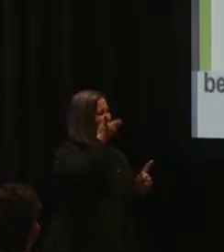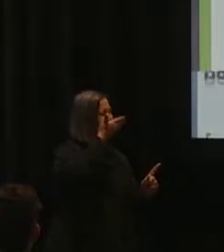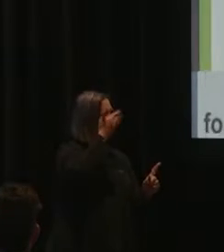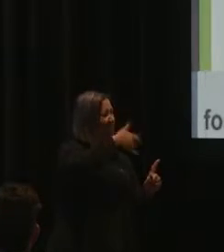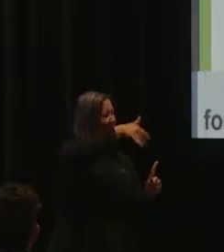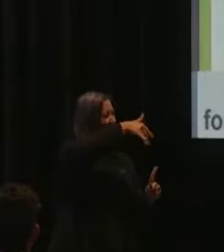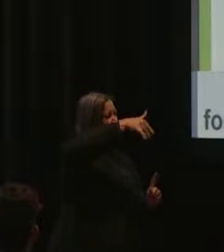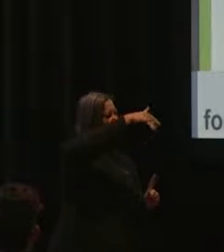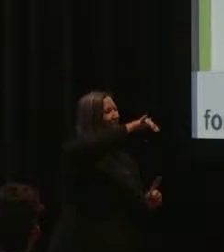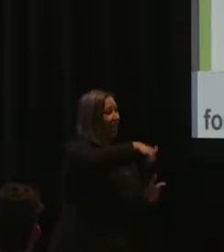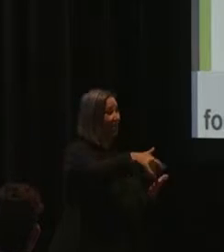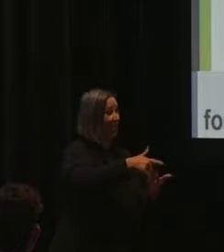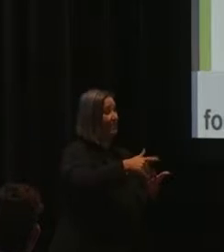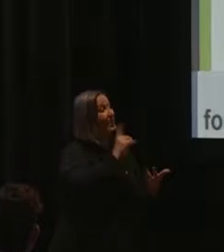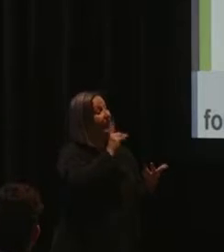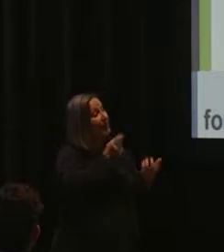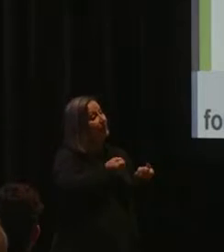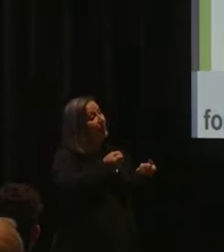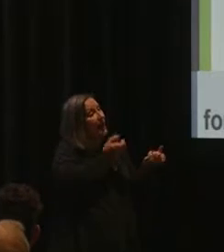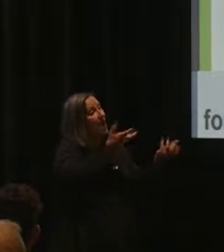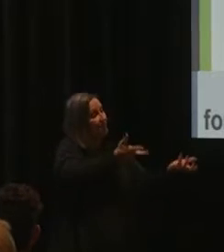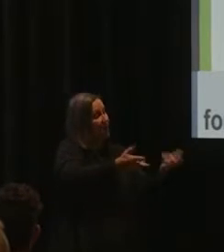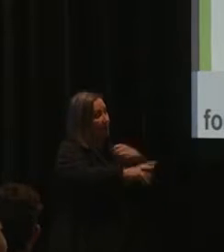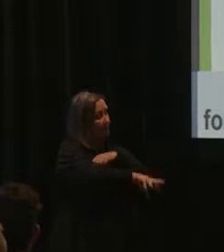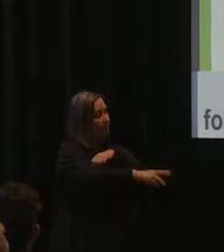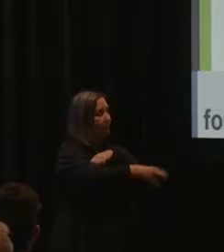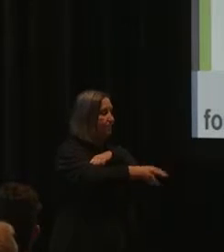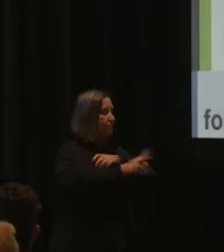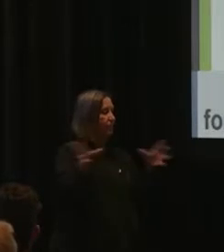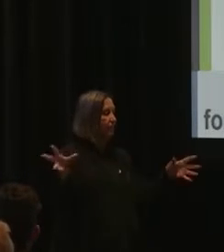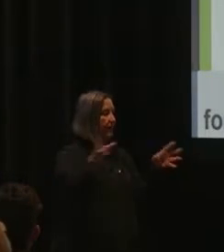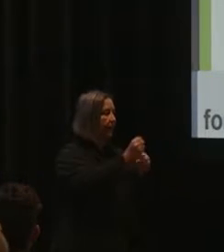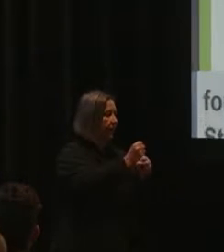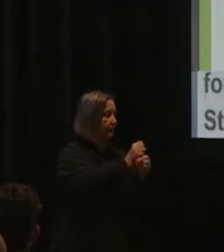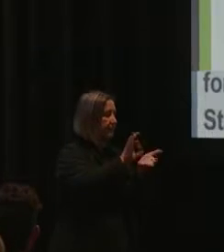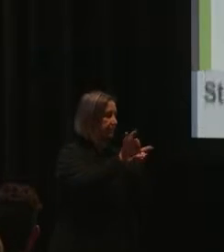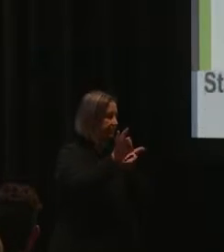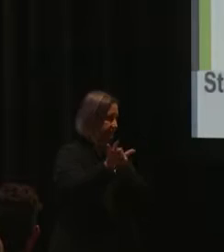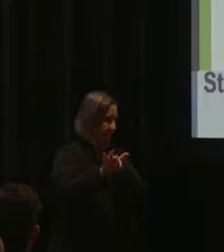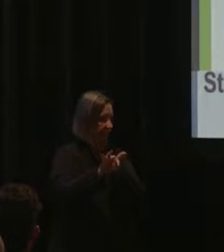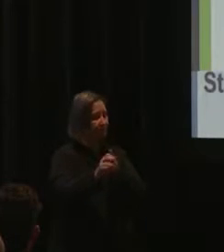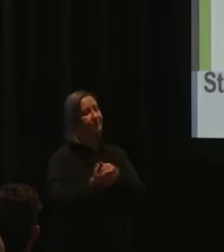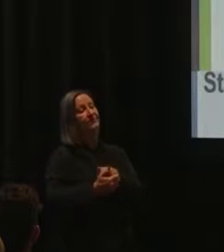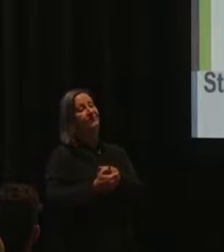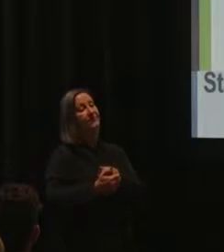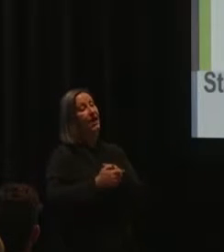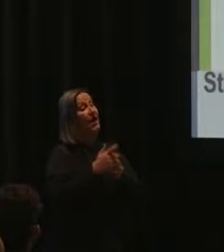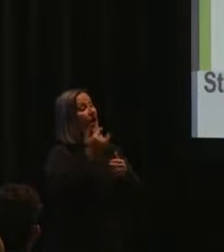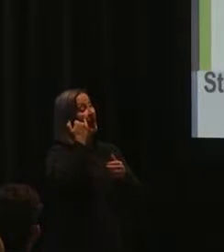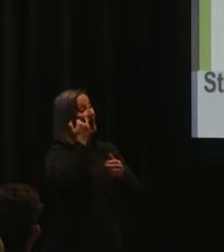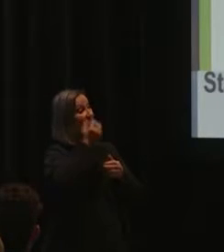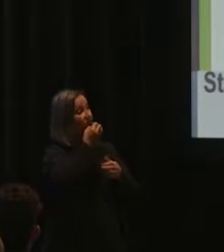18% of the total methane emissions in the United States. Also, when we're wasting food, we're